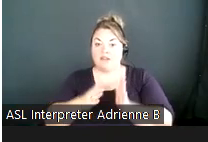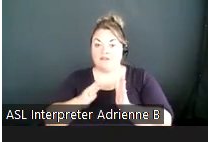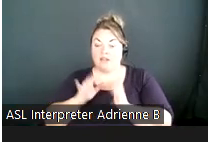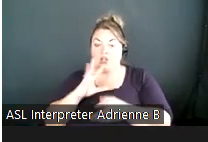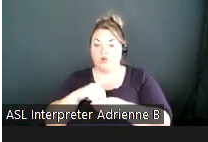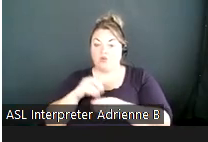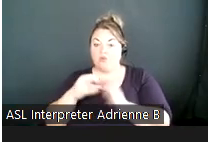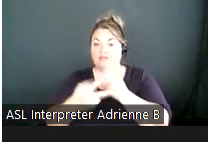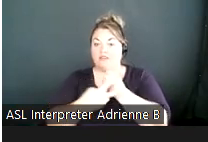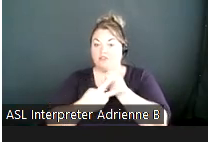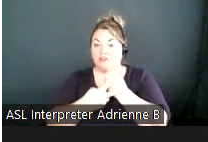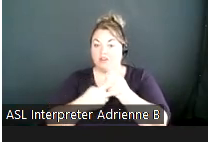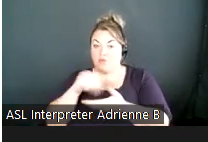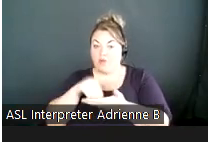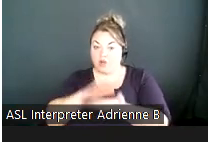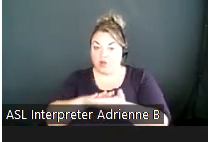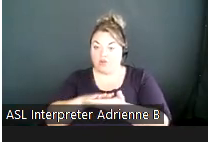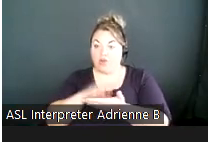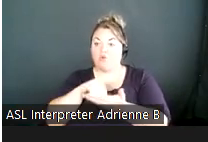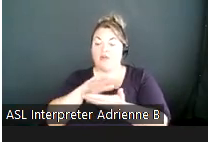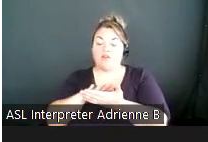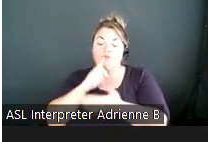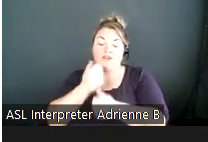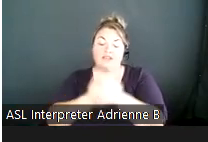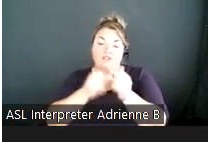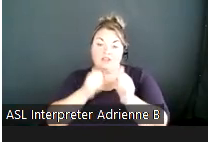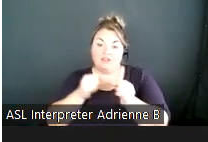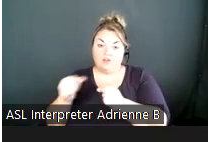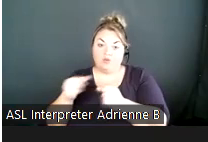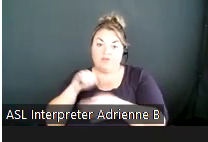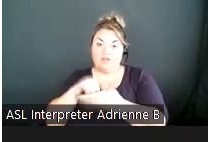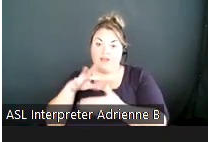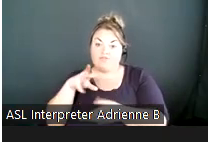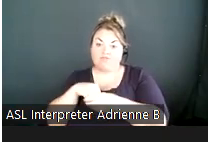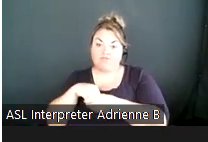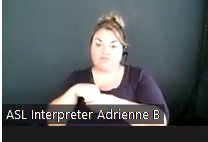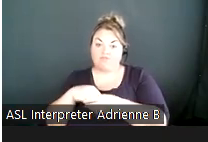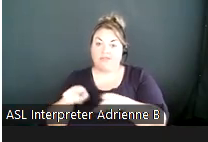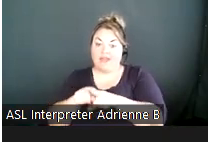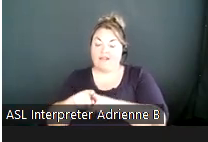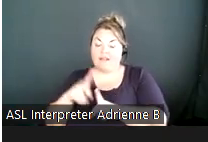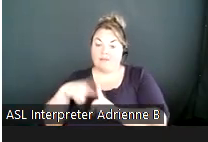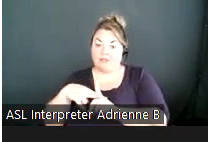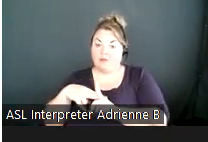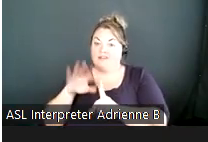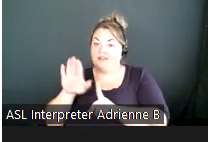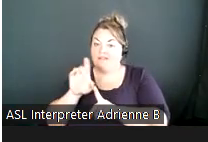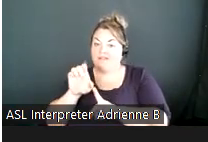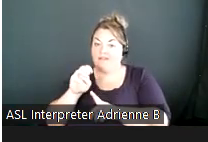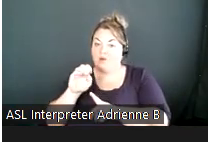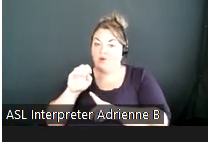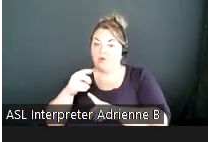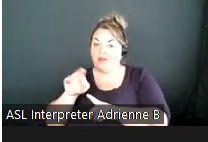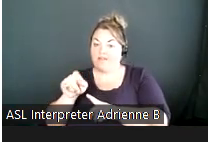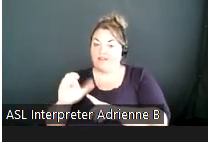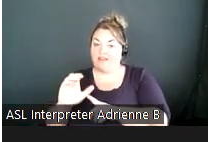of records and a record for each individual that includes, as applicable, their demographic information,